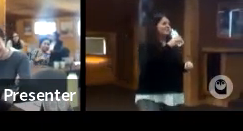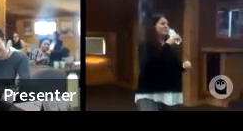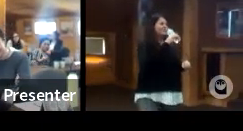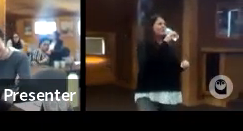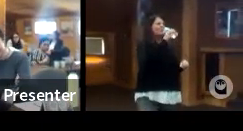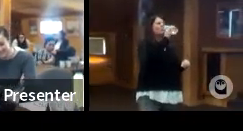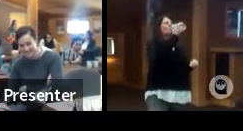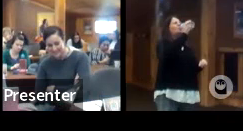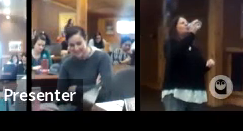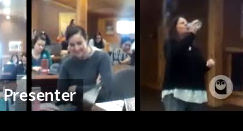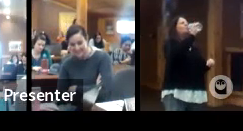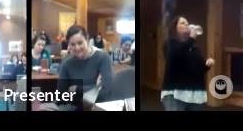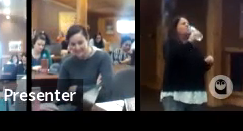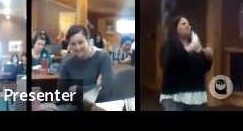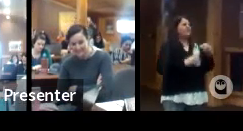Give me a second.